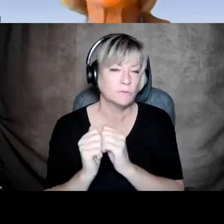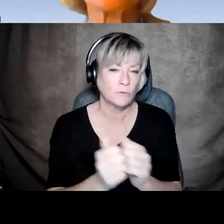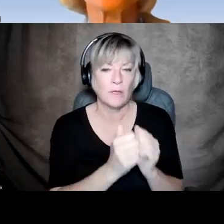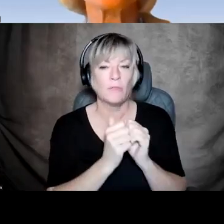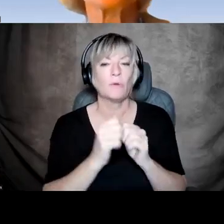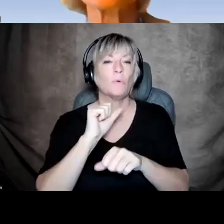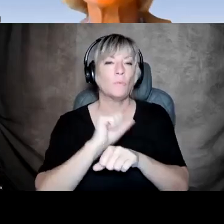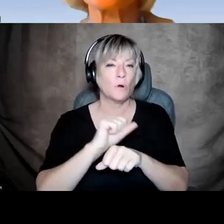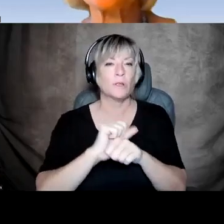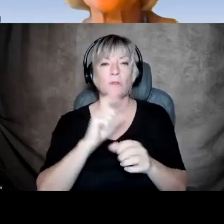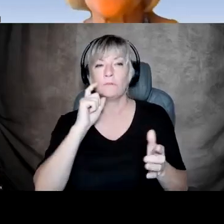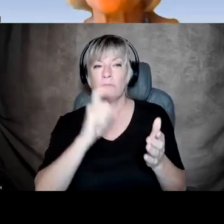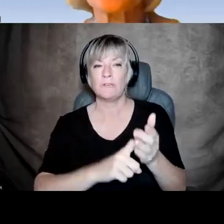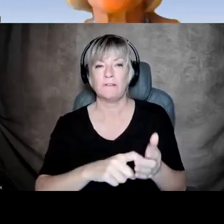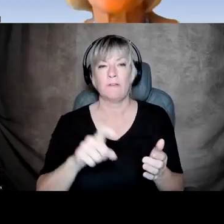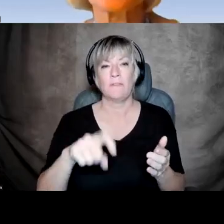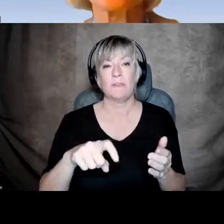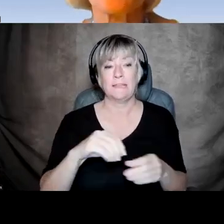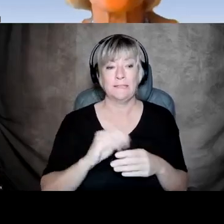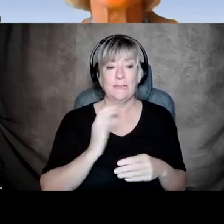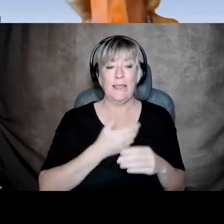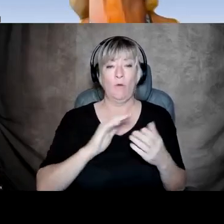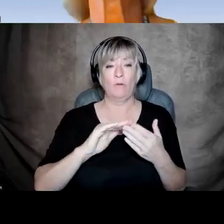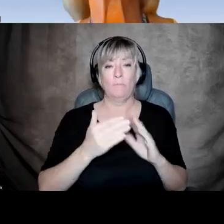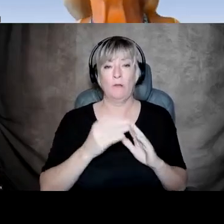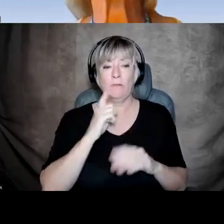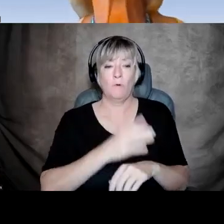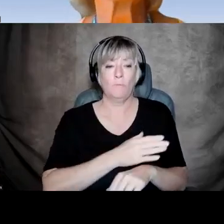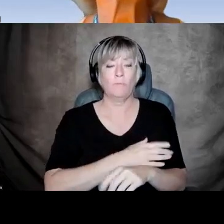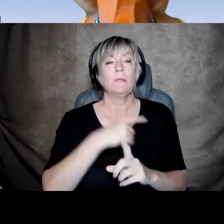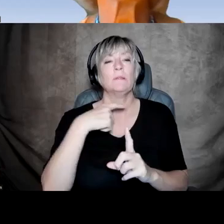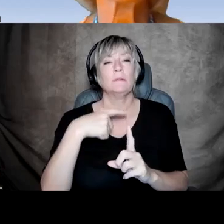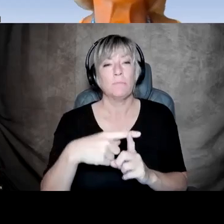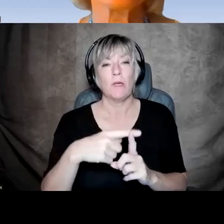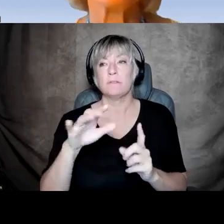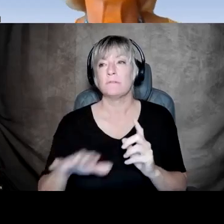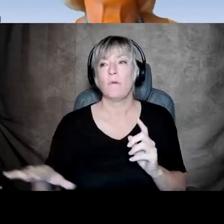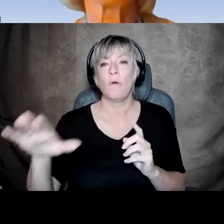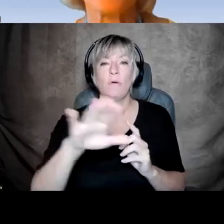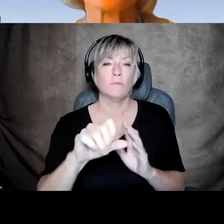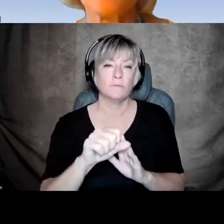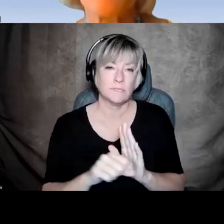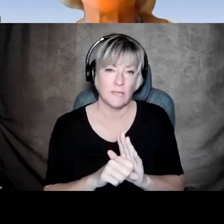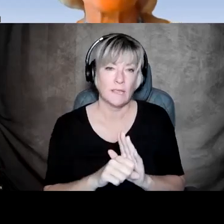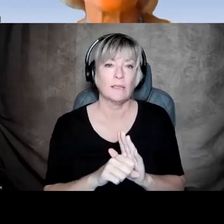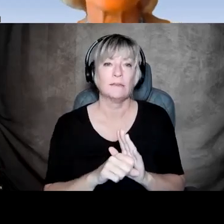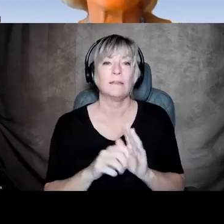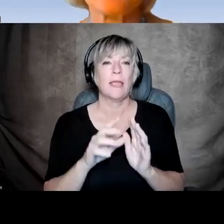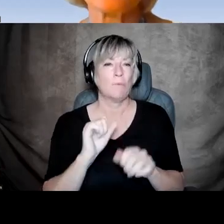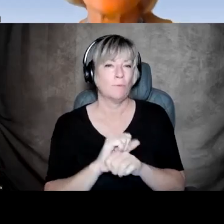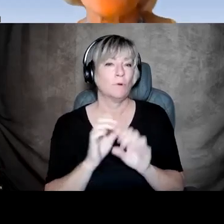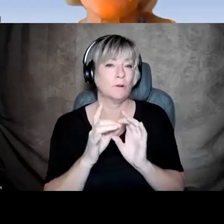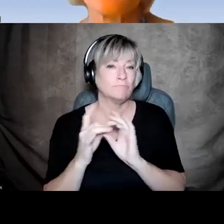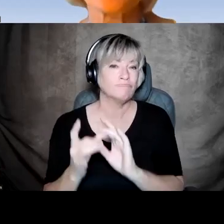on identifying needs, not only in our own community for improvements, but also around the state, and to do that collaboratively.